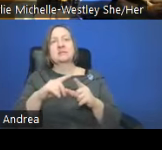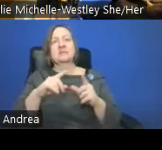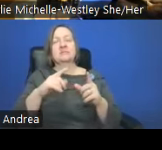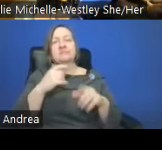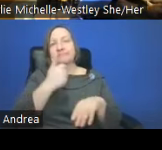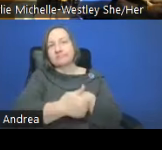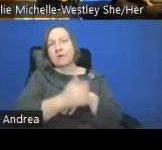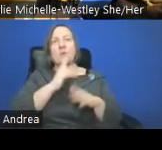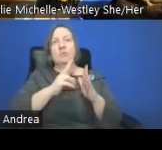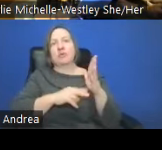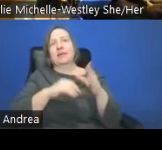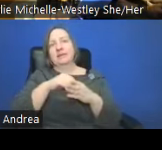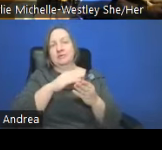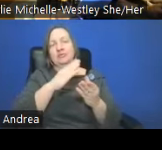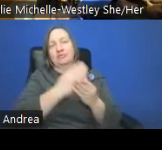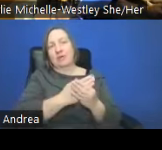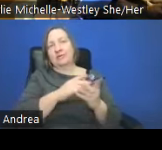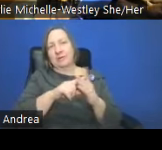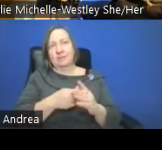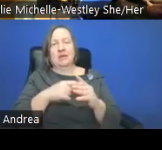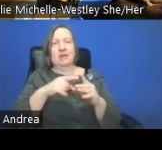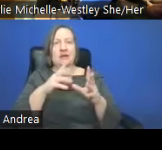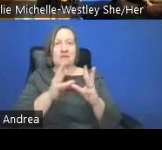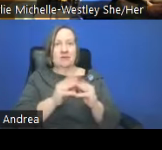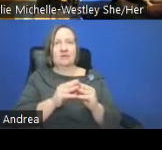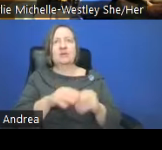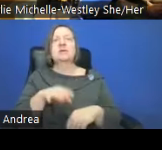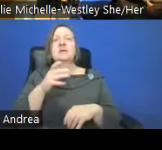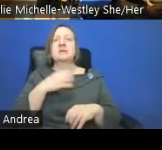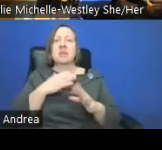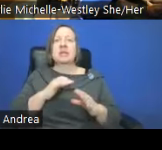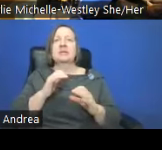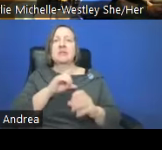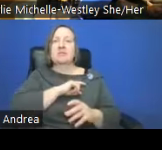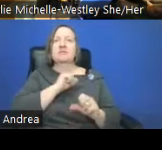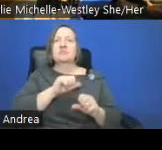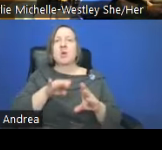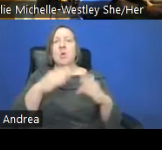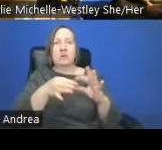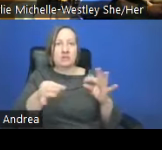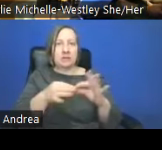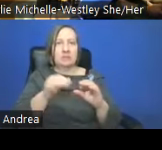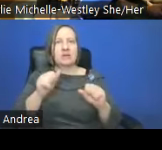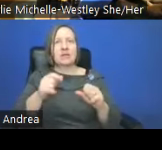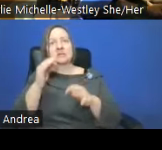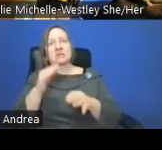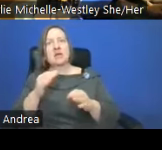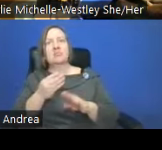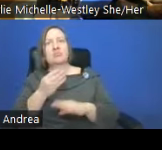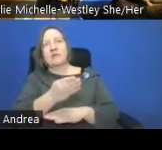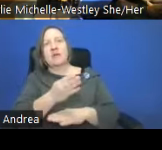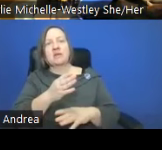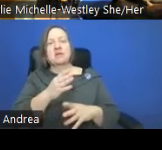hearing. 2, the complainant and officer can make opening statements. The complainant can choose whether to provide their statement before or after the